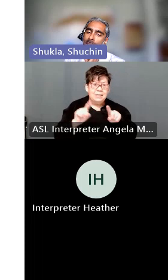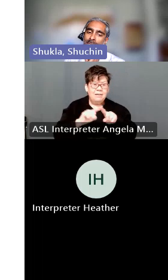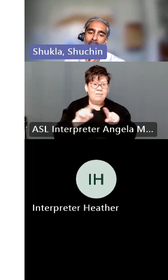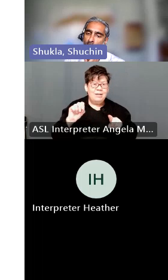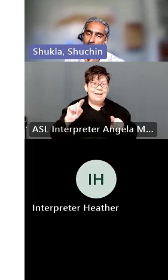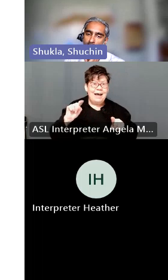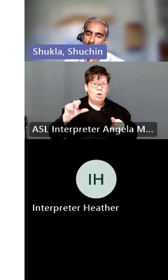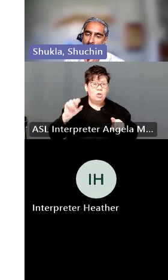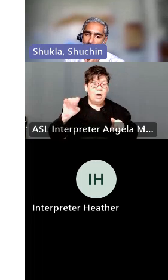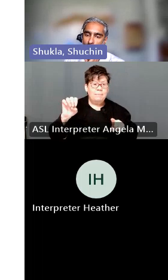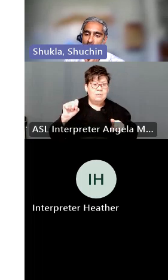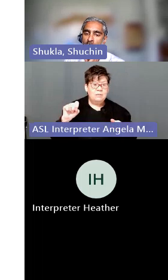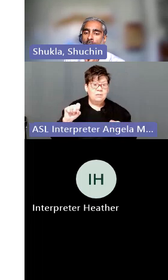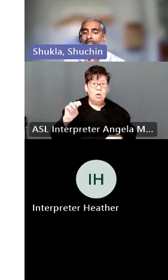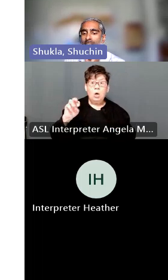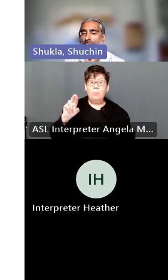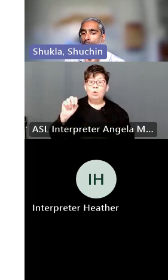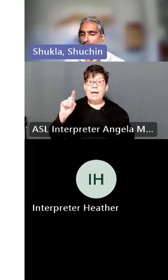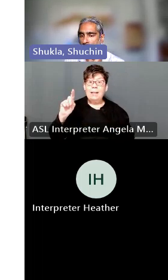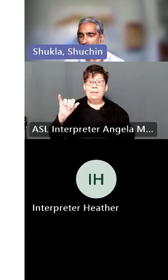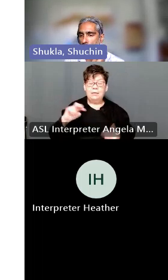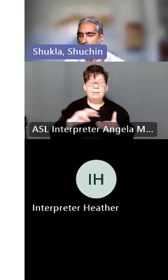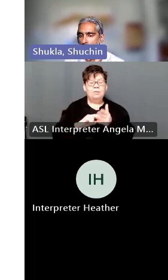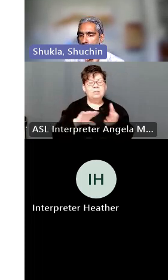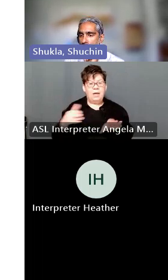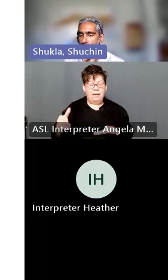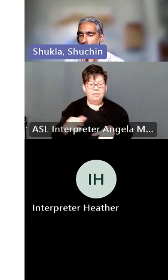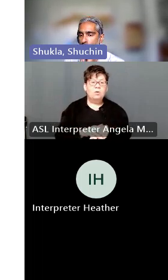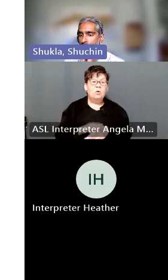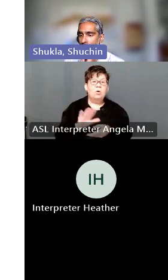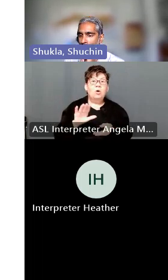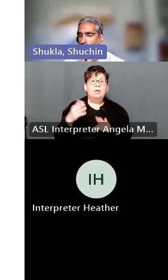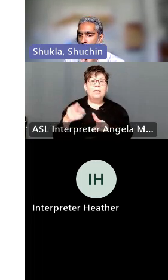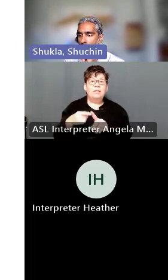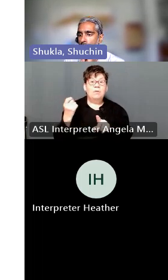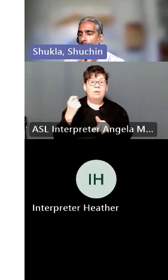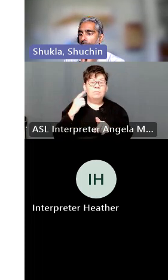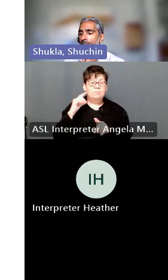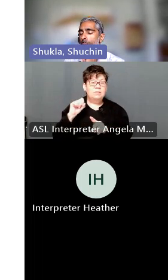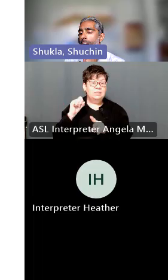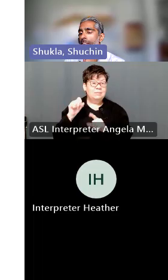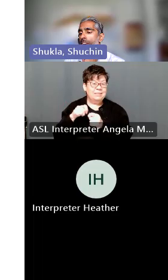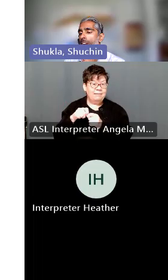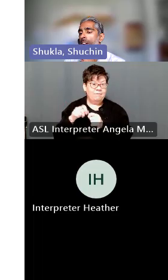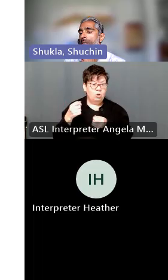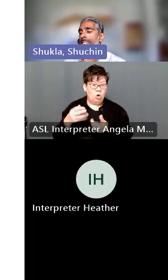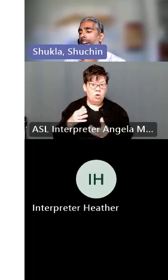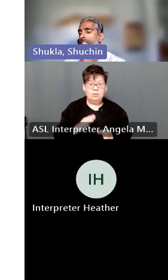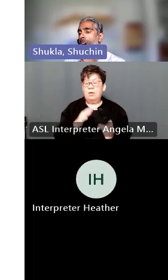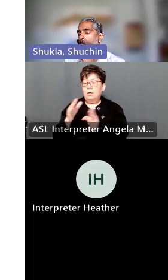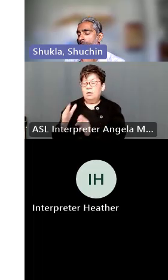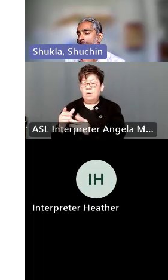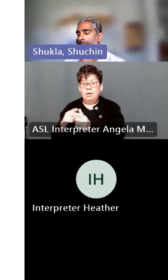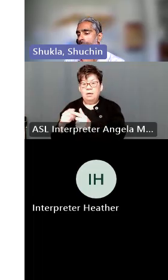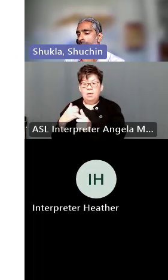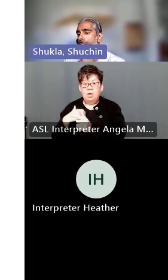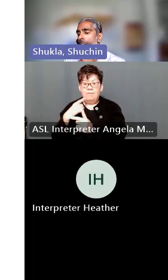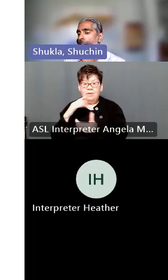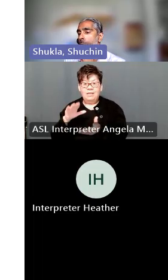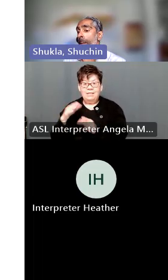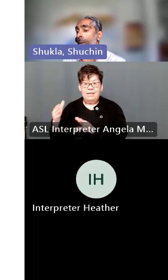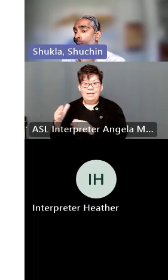All-cause mortality means death from any cause, and then you have death from specific causes, kind of breaking it down. And then you have death,